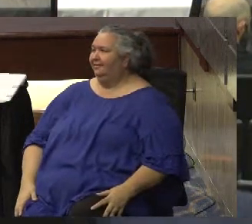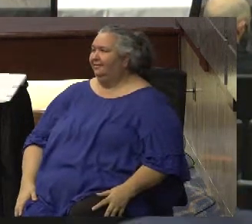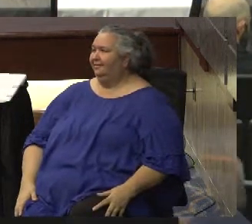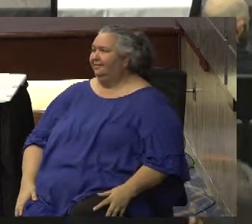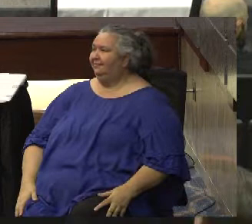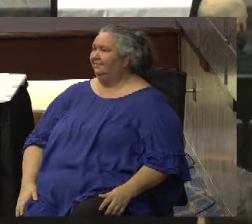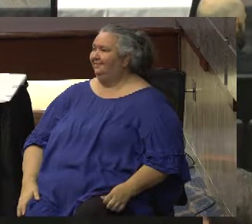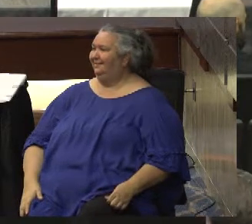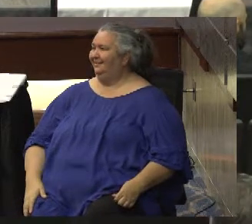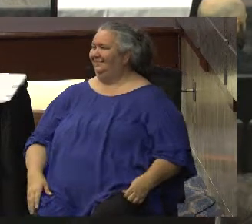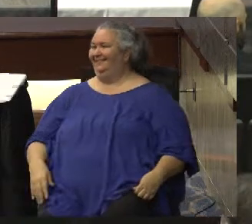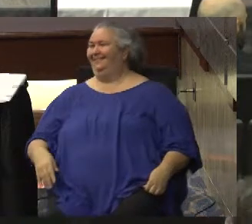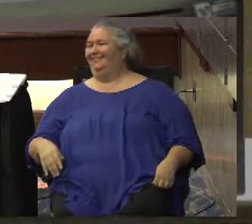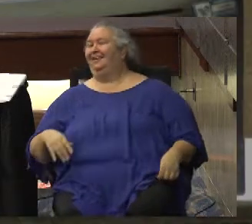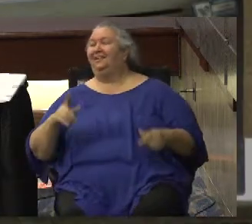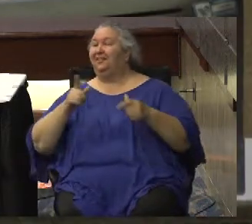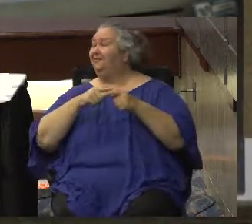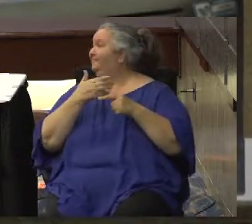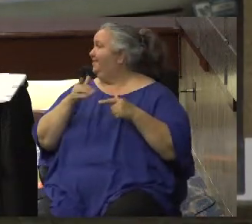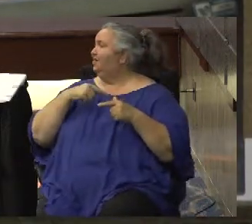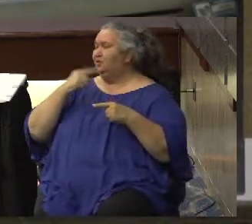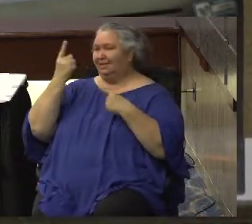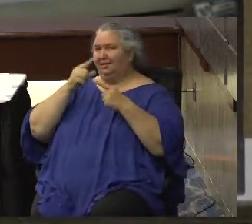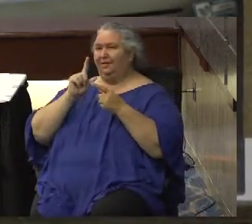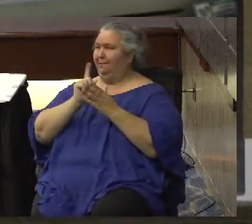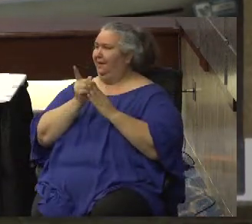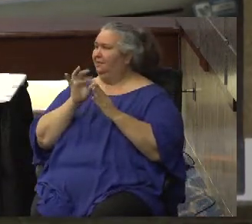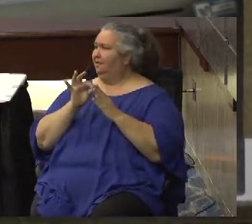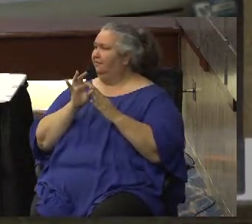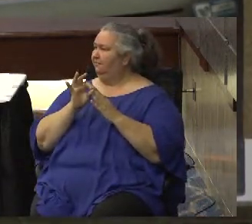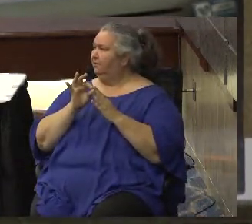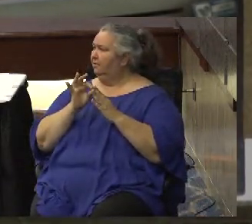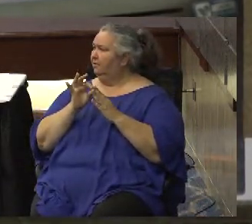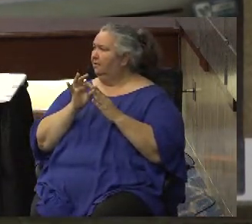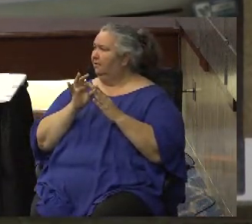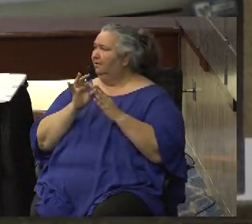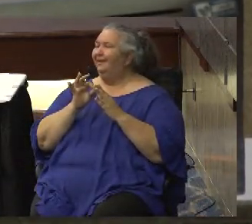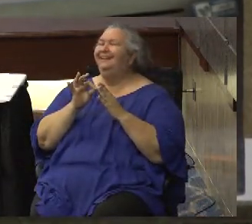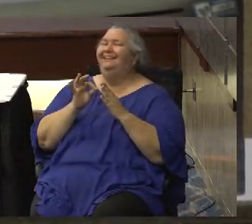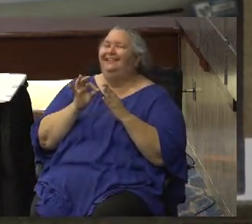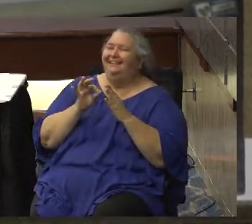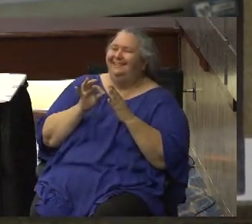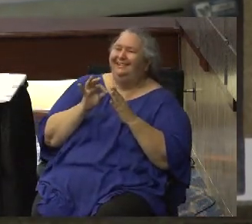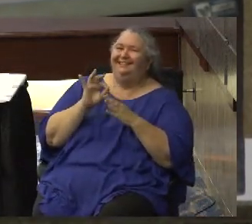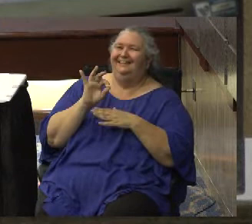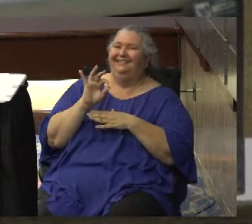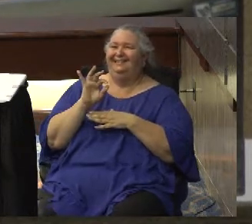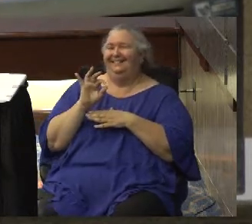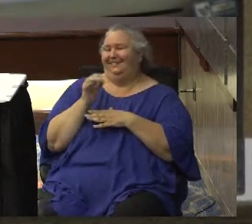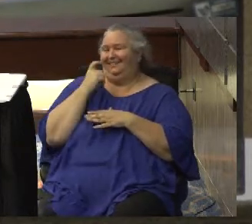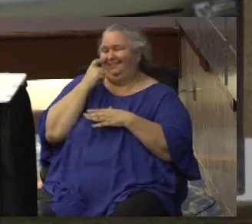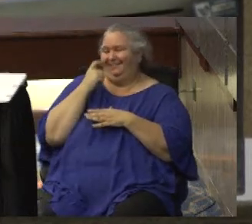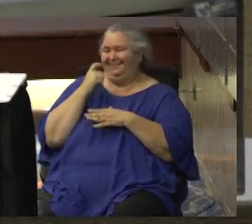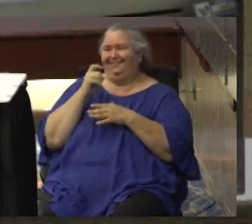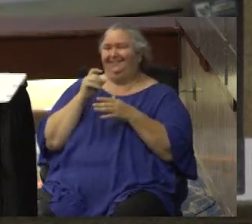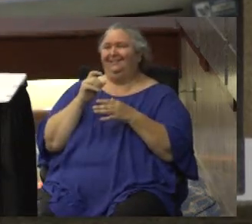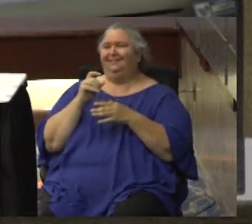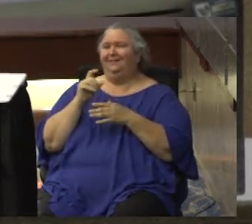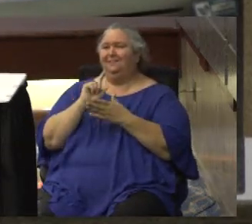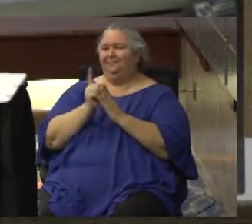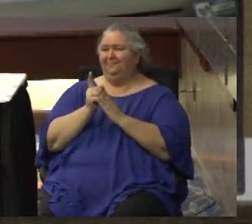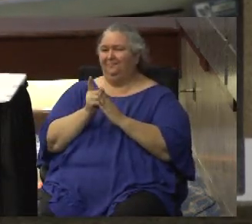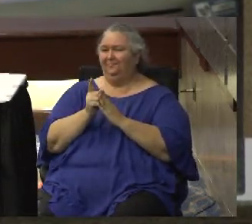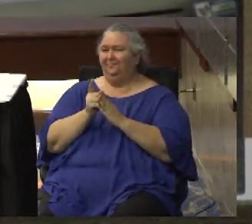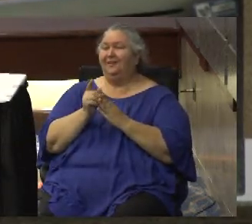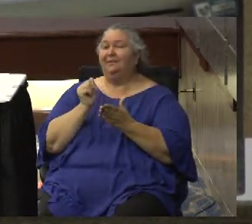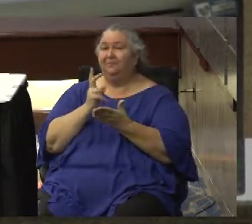Our first item of business is to consider the minutes of the July 6th, 2021 City Council meeting. A copy of those minutes was provided to you in your meeting packet.